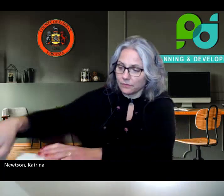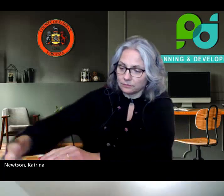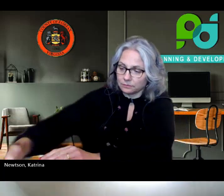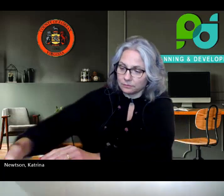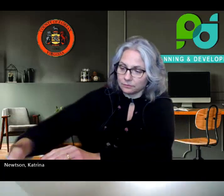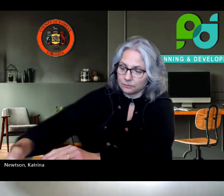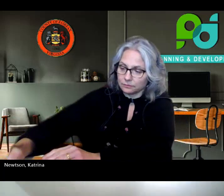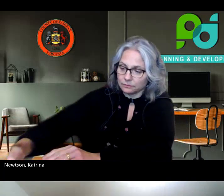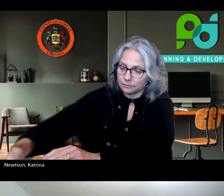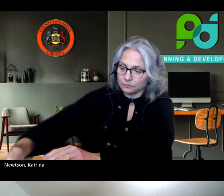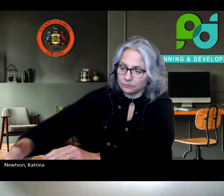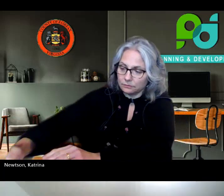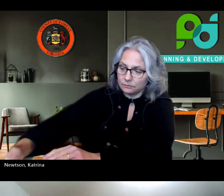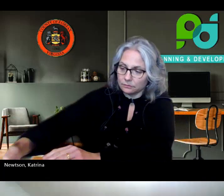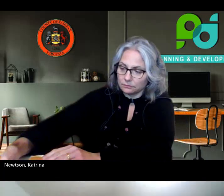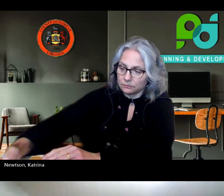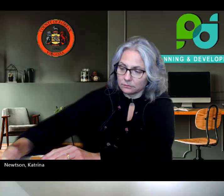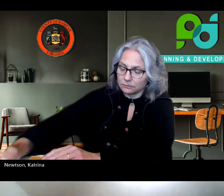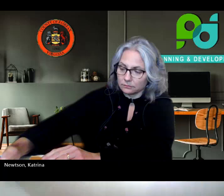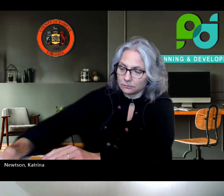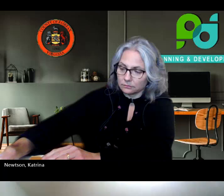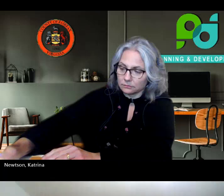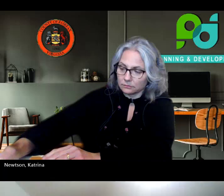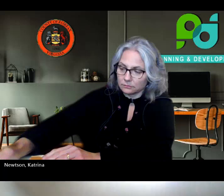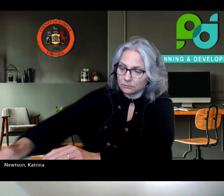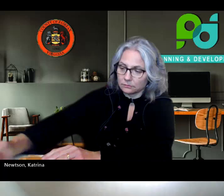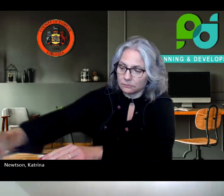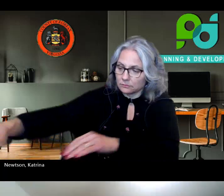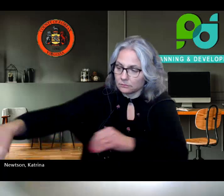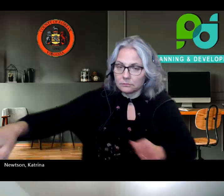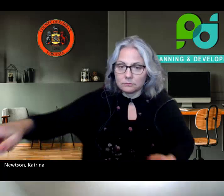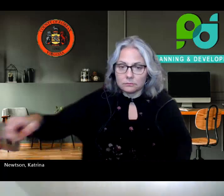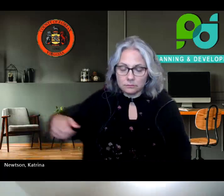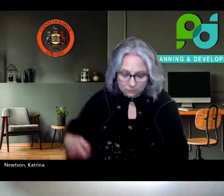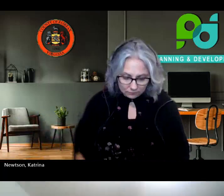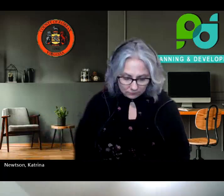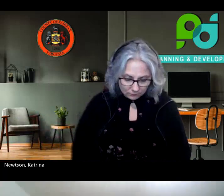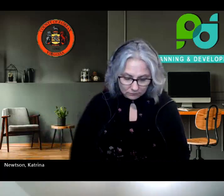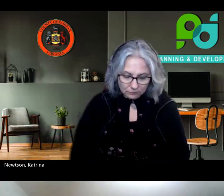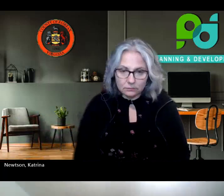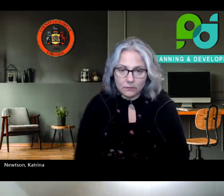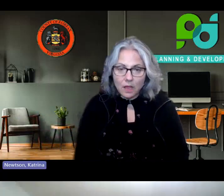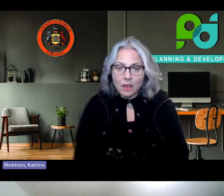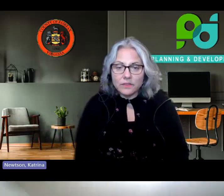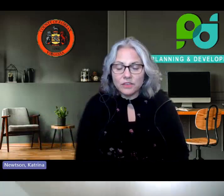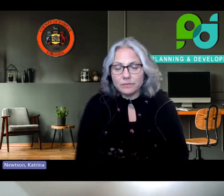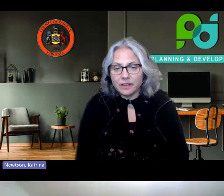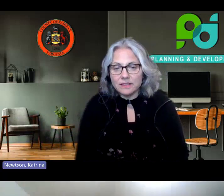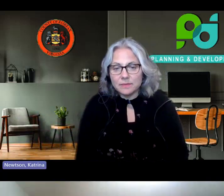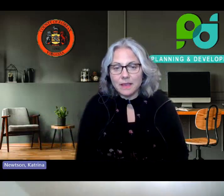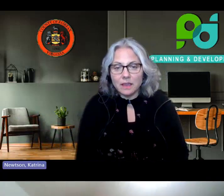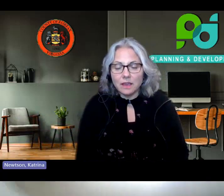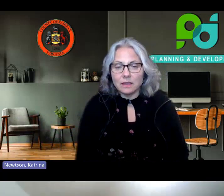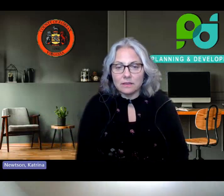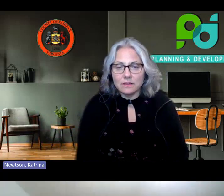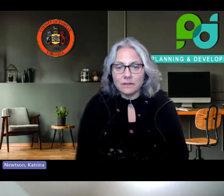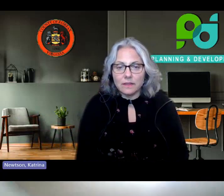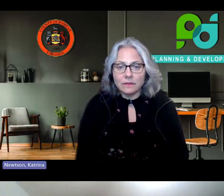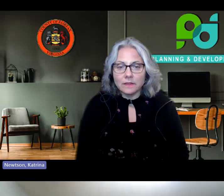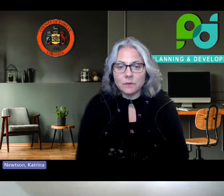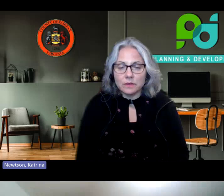people, something about living, working, and playing in Fairfax County. Say that again? What was that? The term